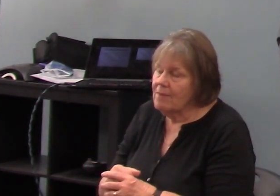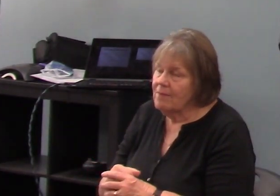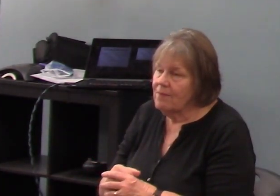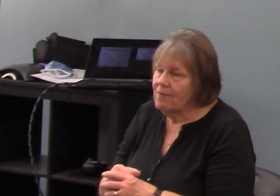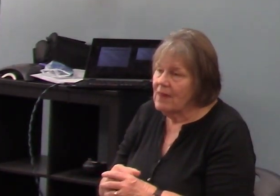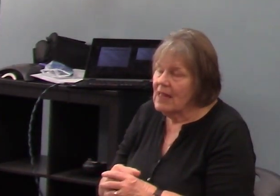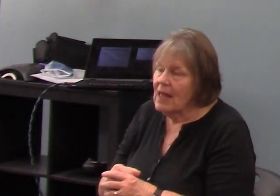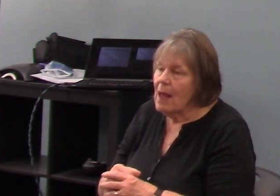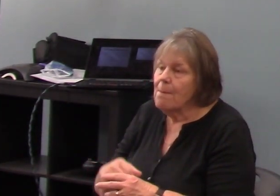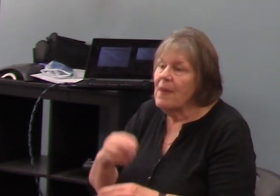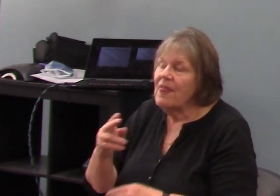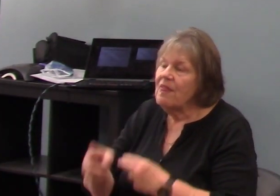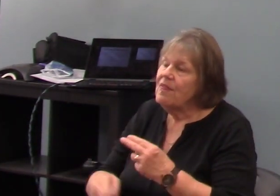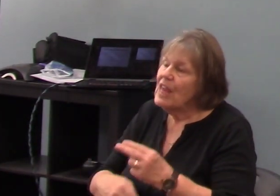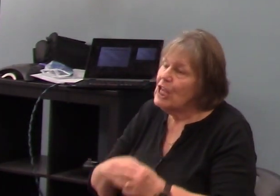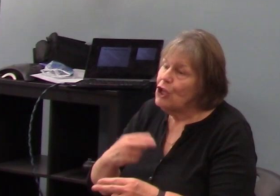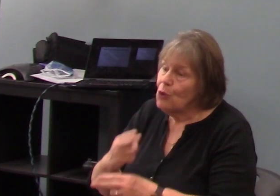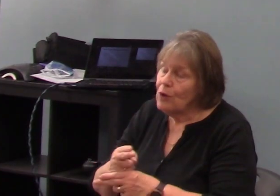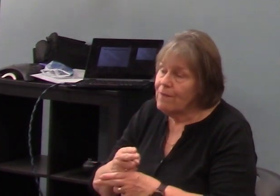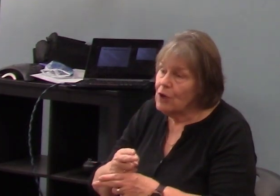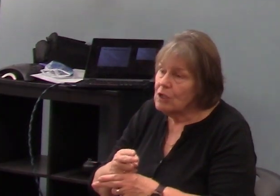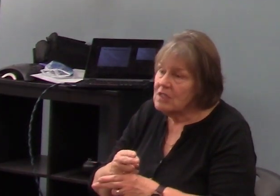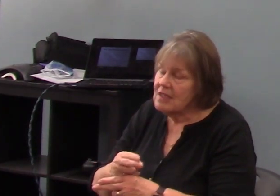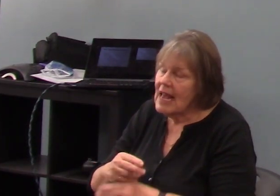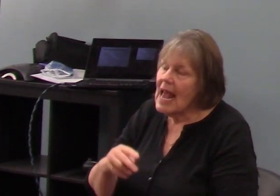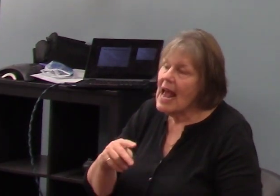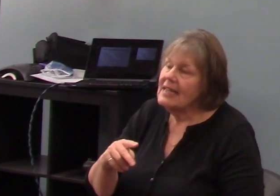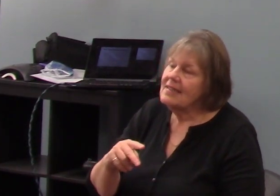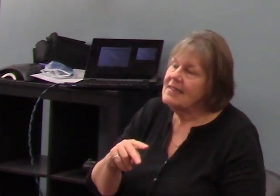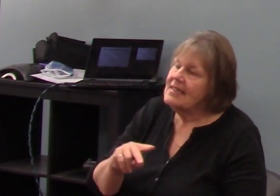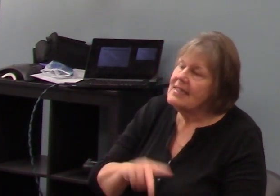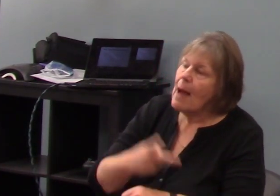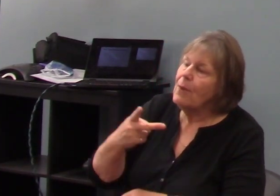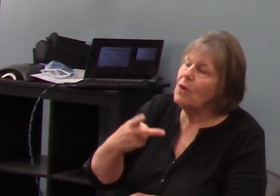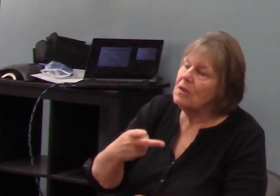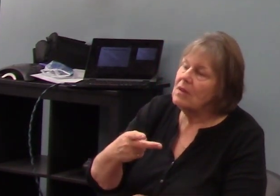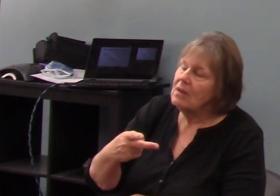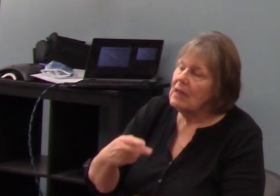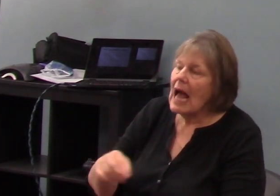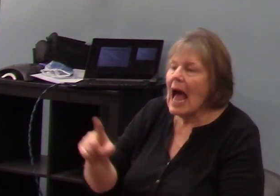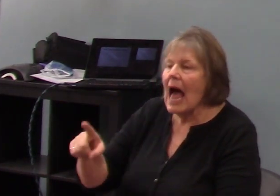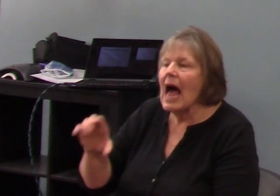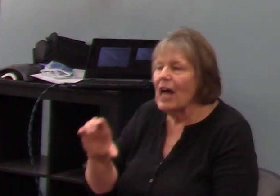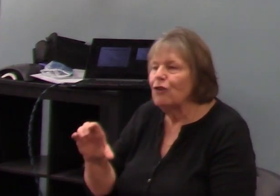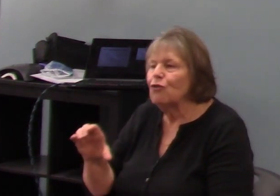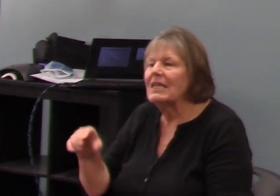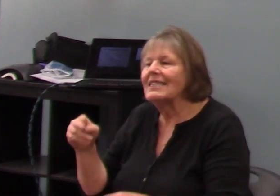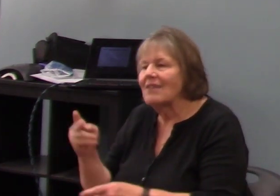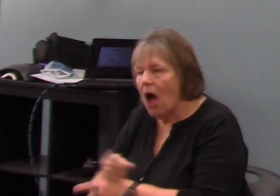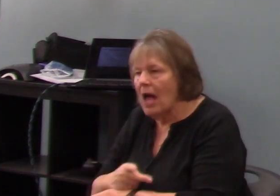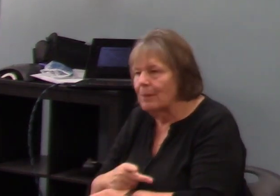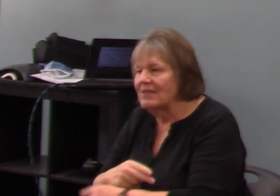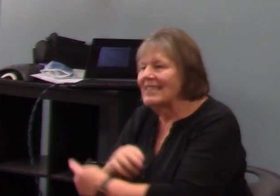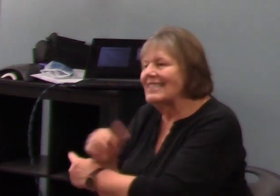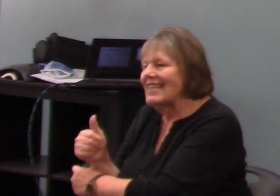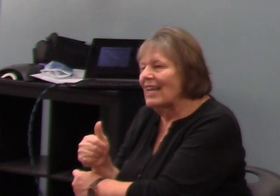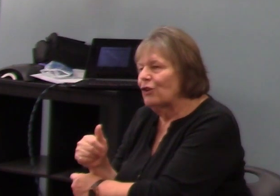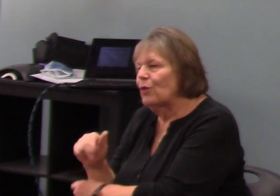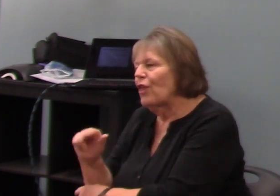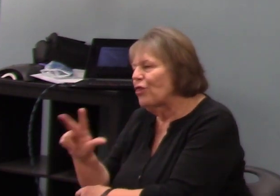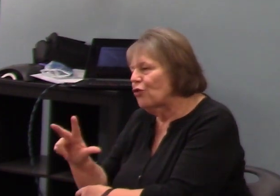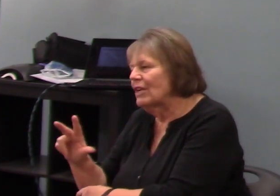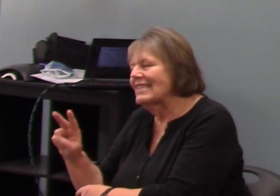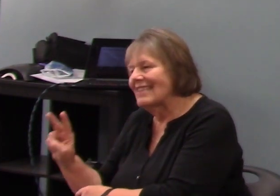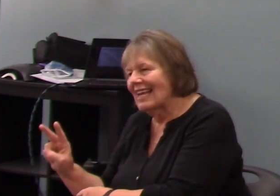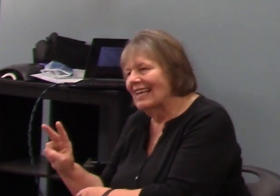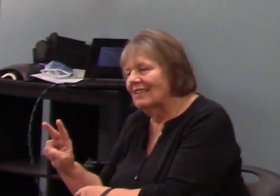universe doubled 100 times in 10 to the minus 32 seconds. That's what they think happened. Like, that's fast. Imagine